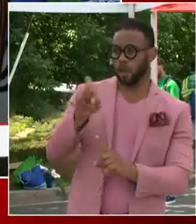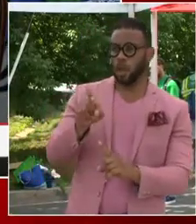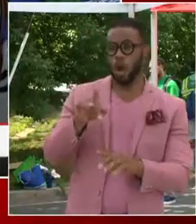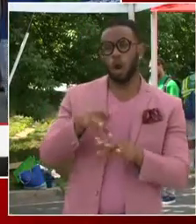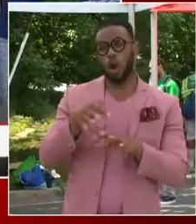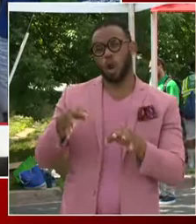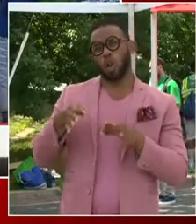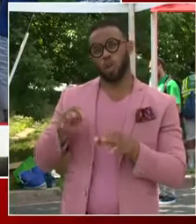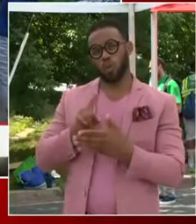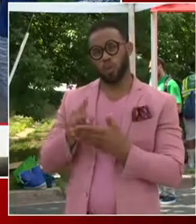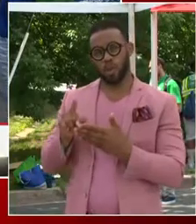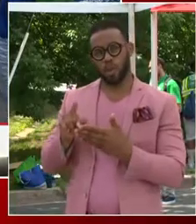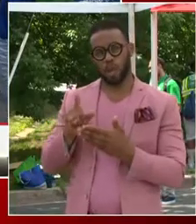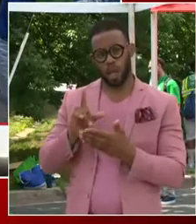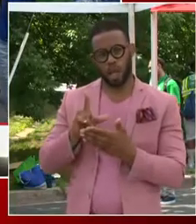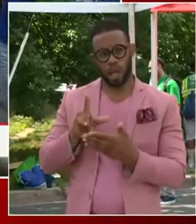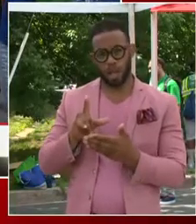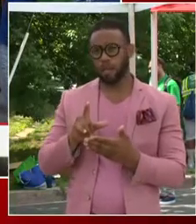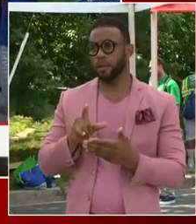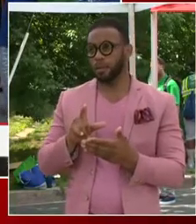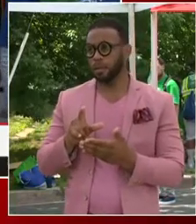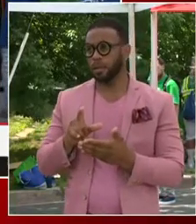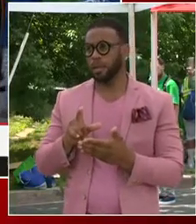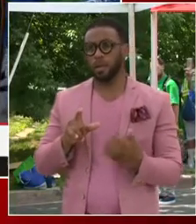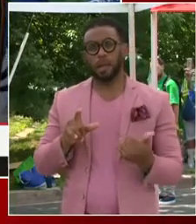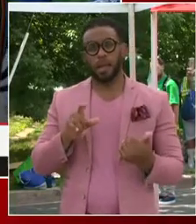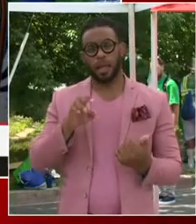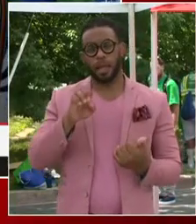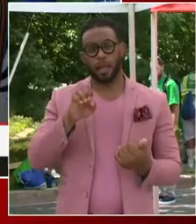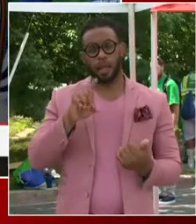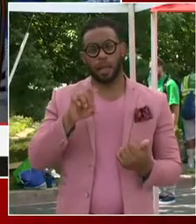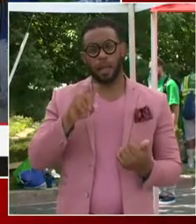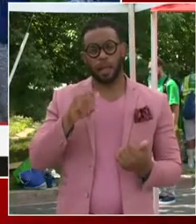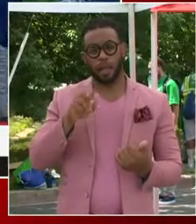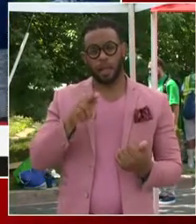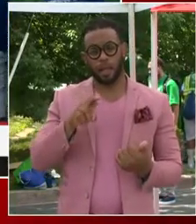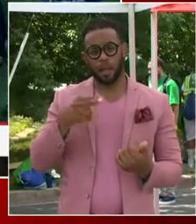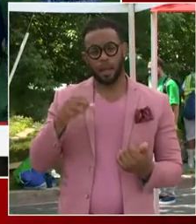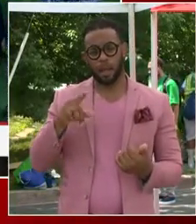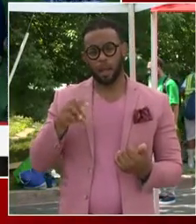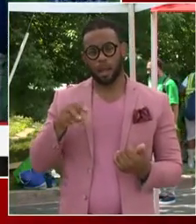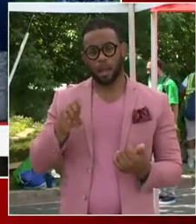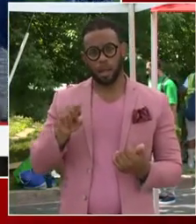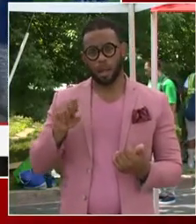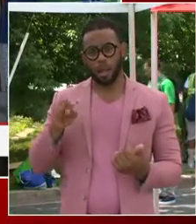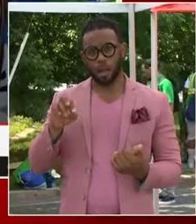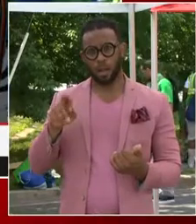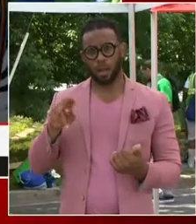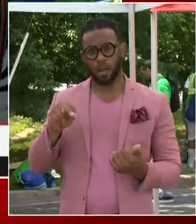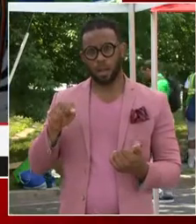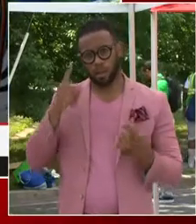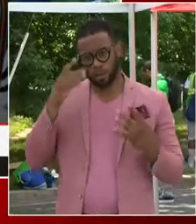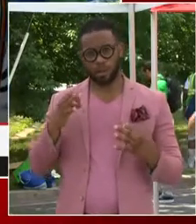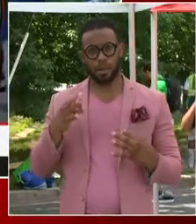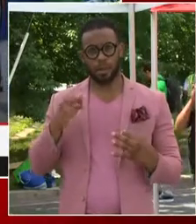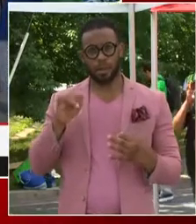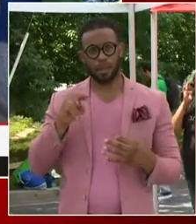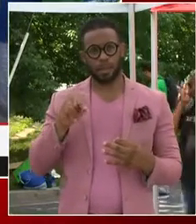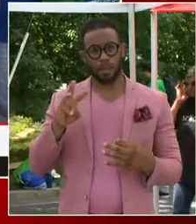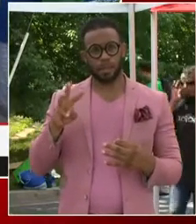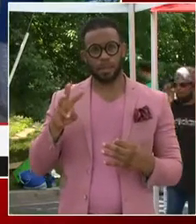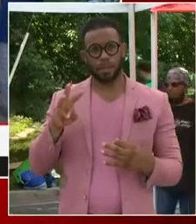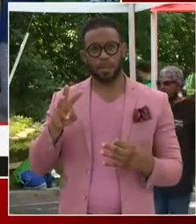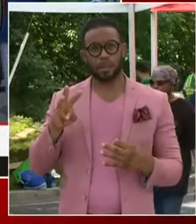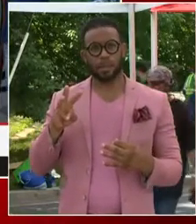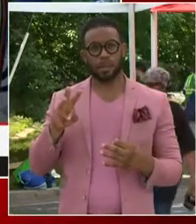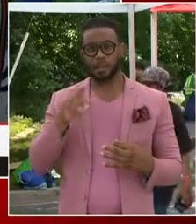week, Eleanor Holmes Norton said that she was disappointed that the January 6th bipartisan report did not give D.C.